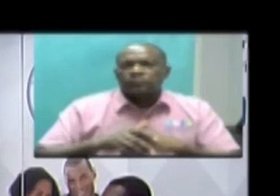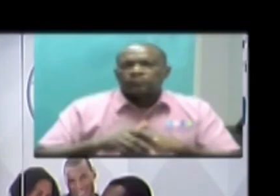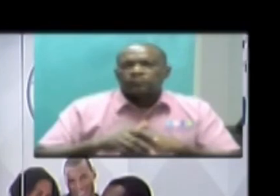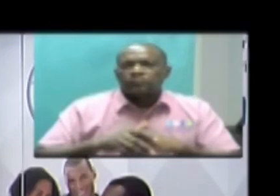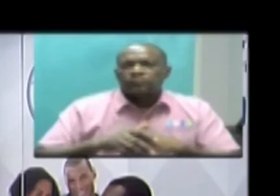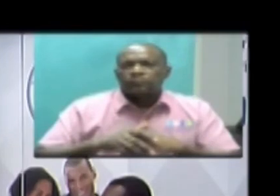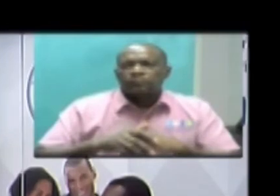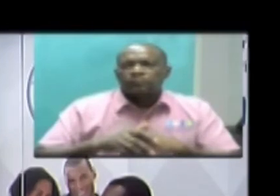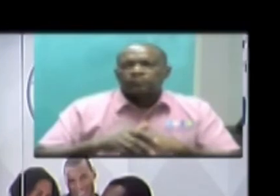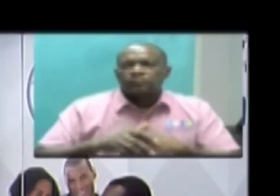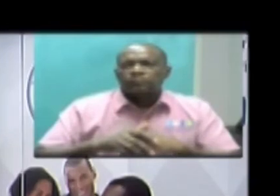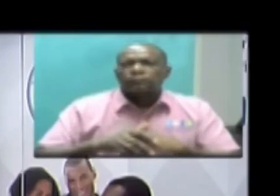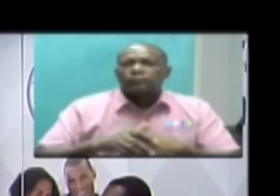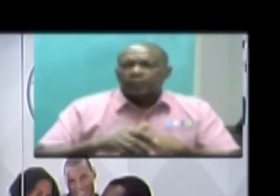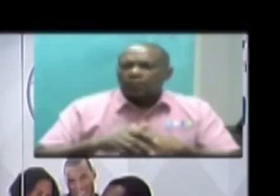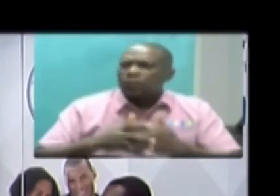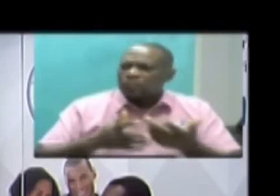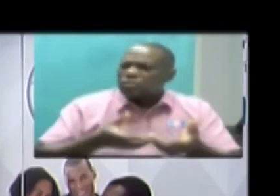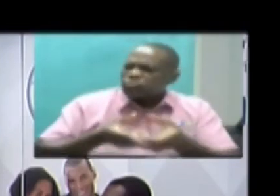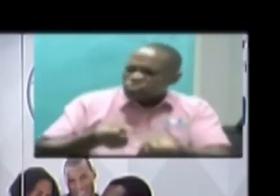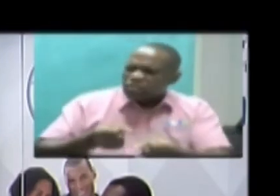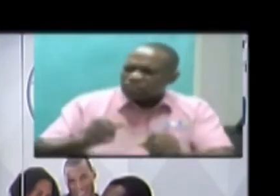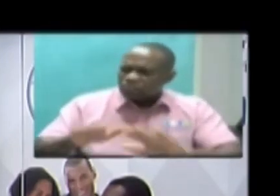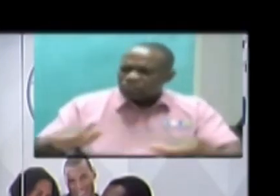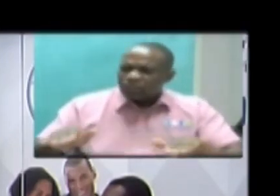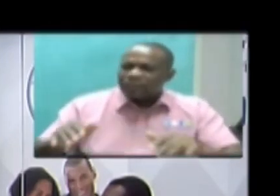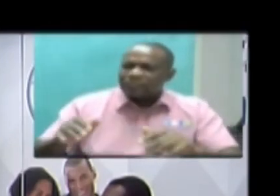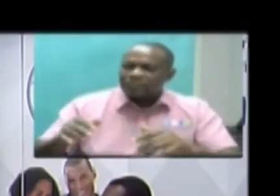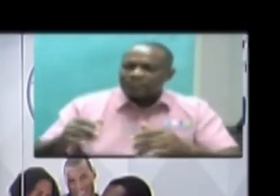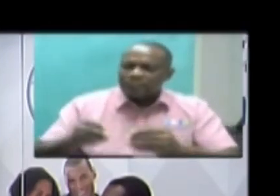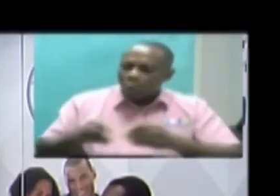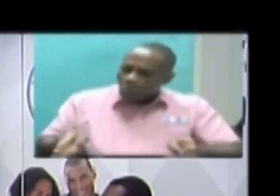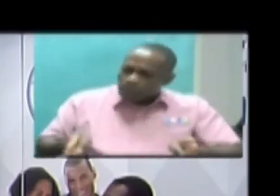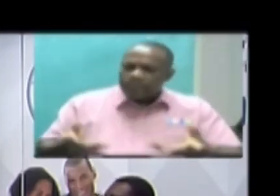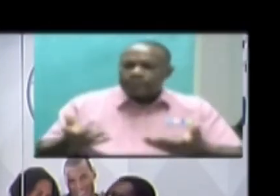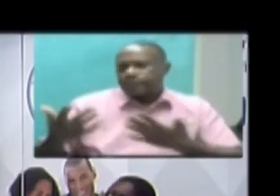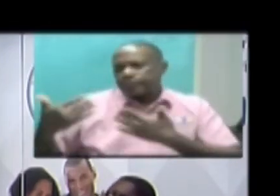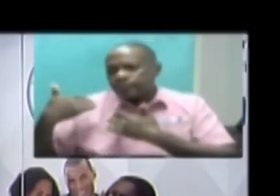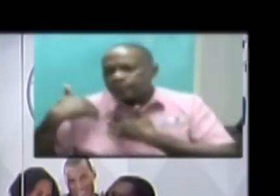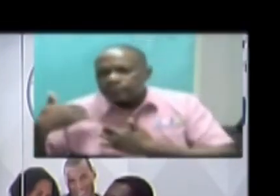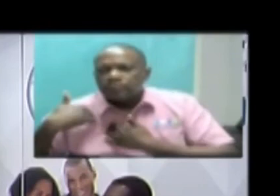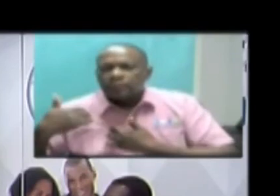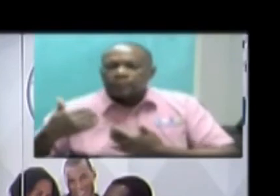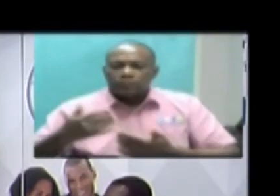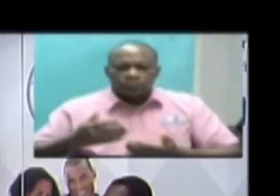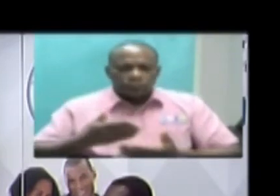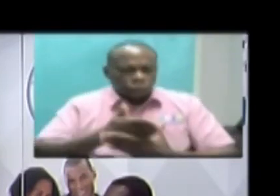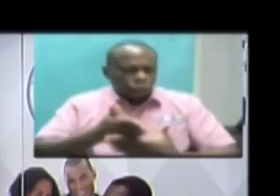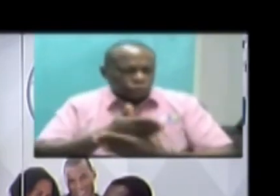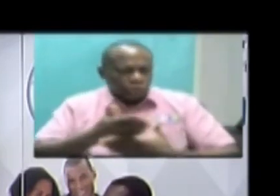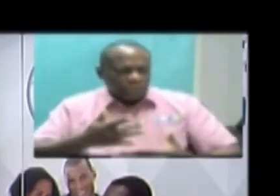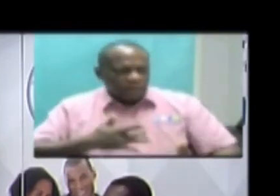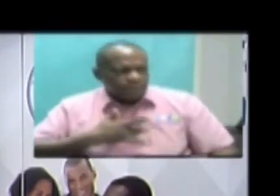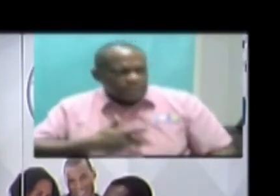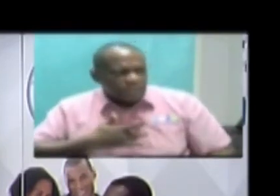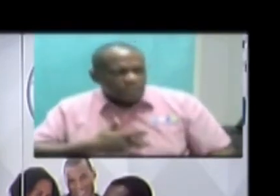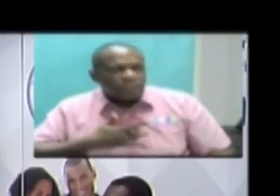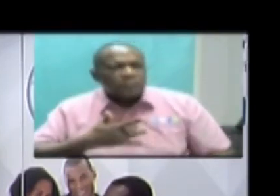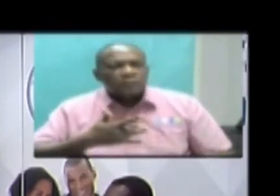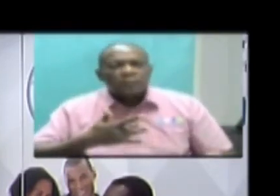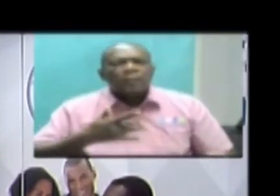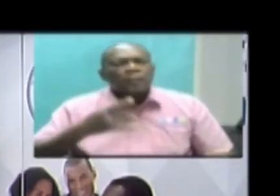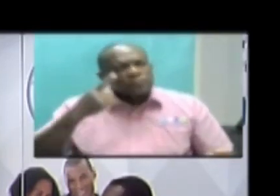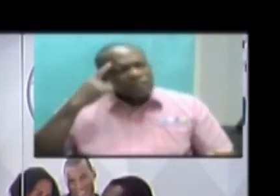to be frank in what possible solutions and their feelings, etc. So I just think that is a little but